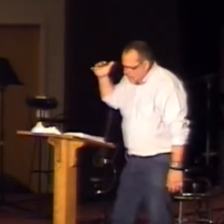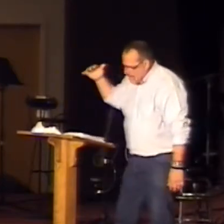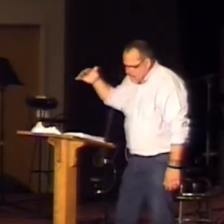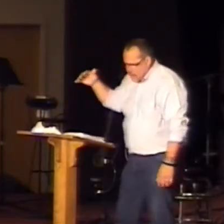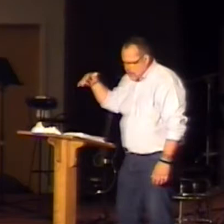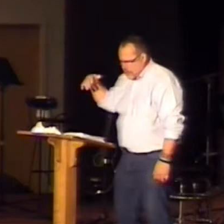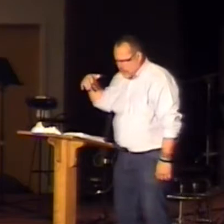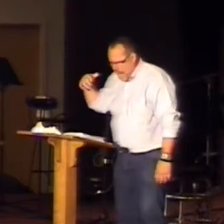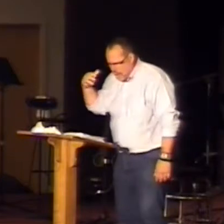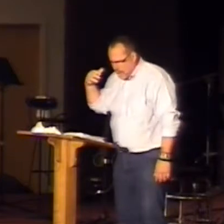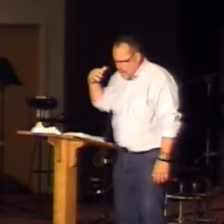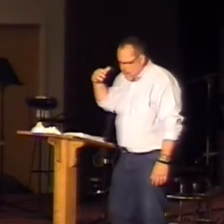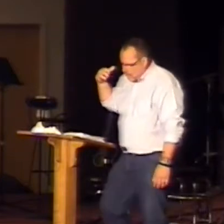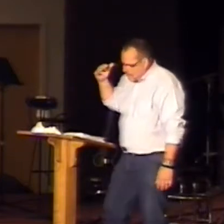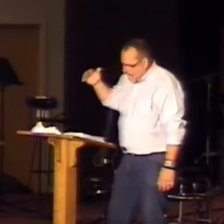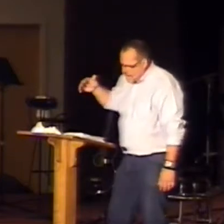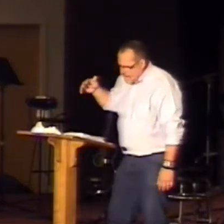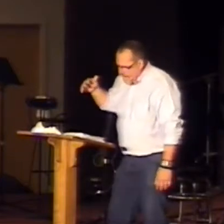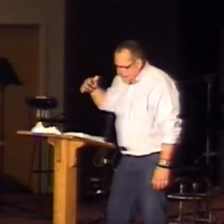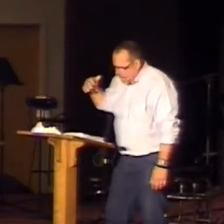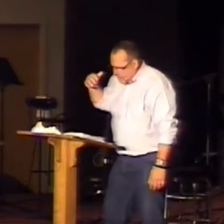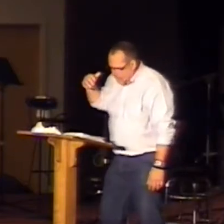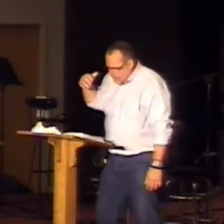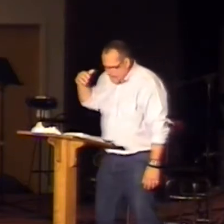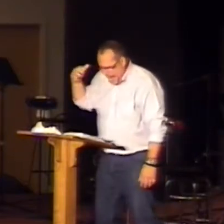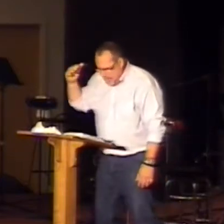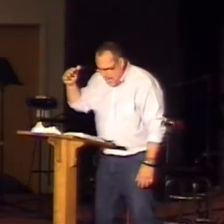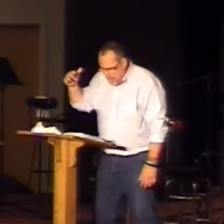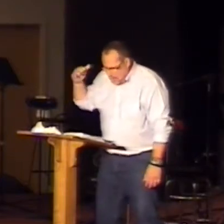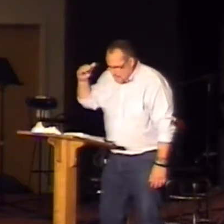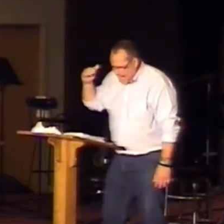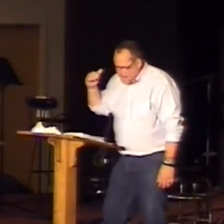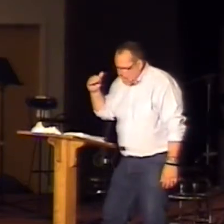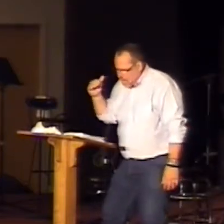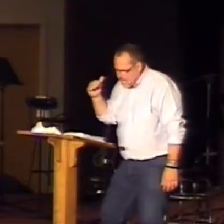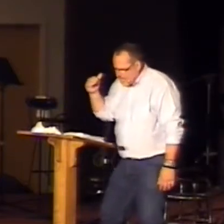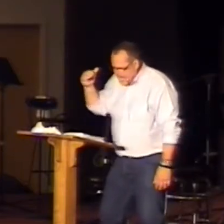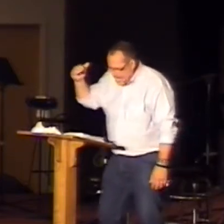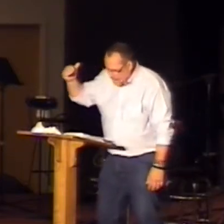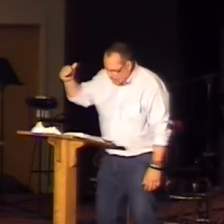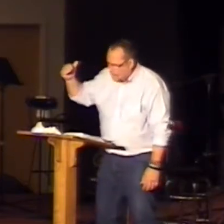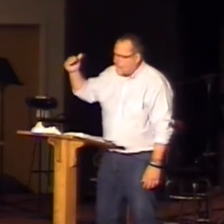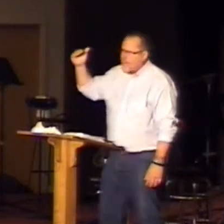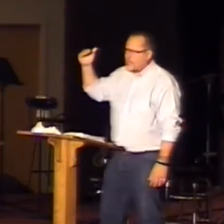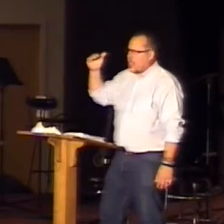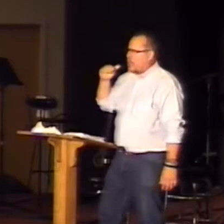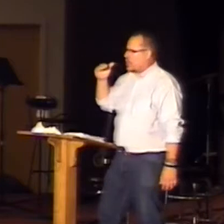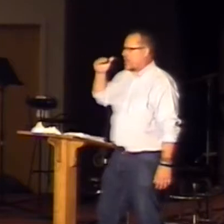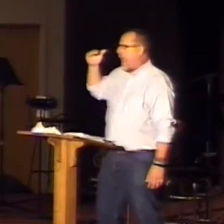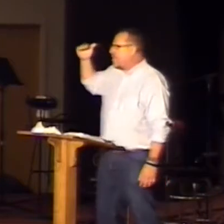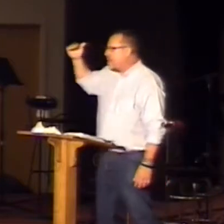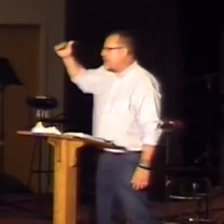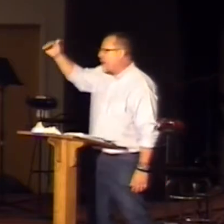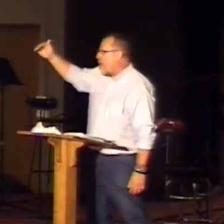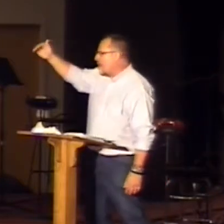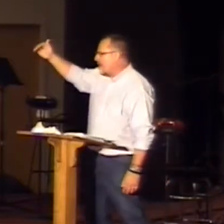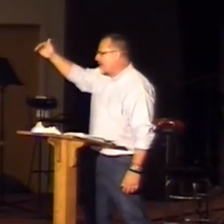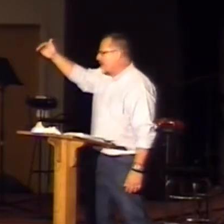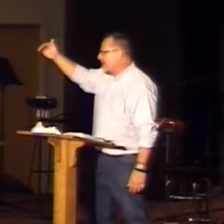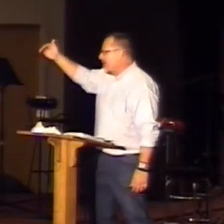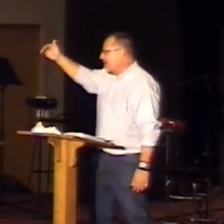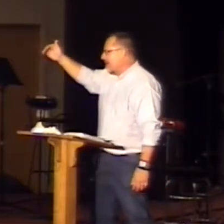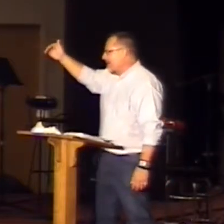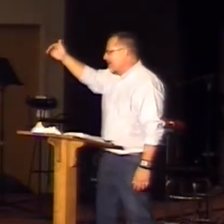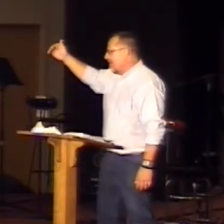will never again curse the ground for man's sake, although the imagination of man's heart is evil from his youth.'" Not from his birth.